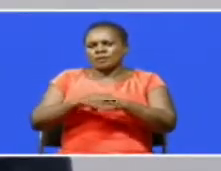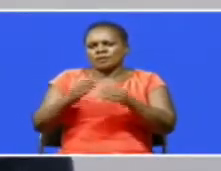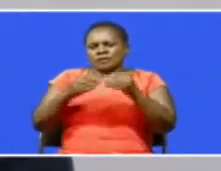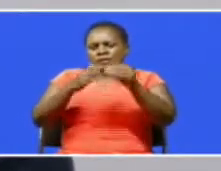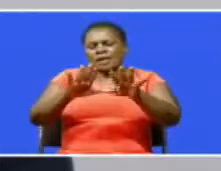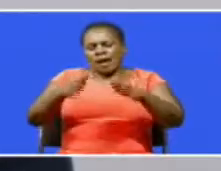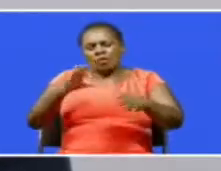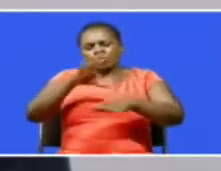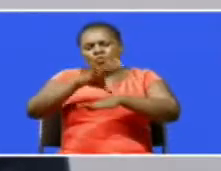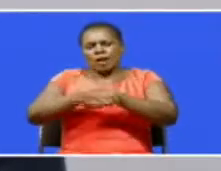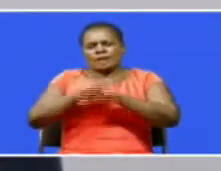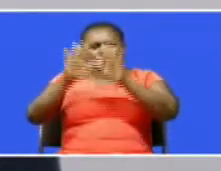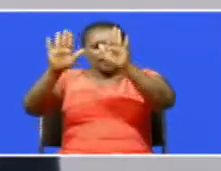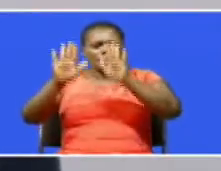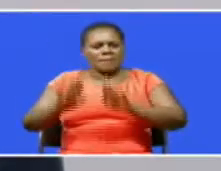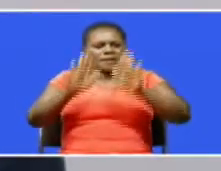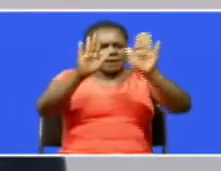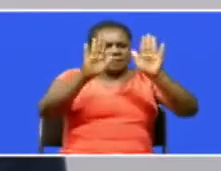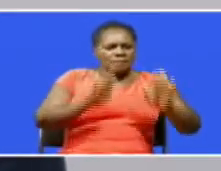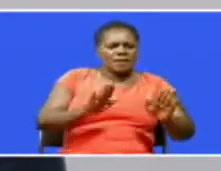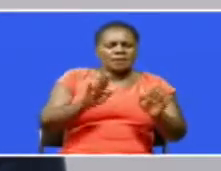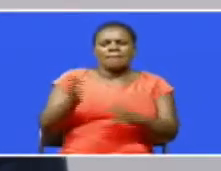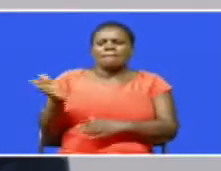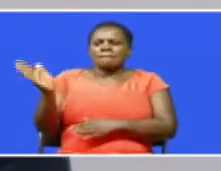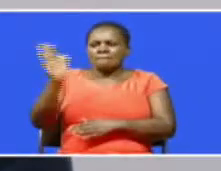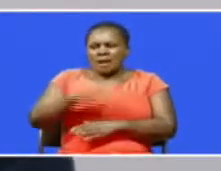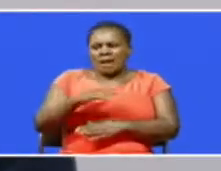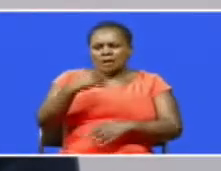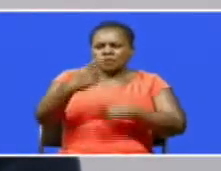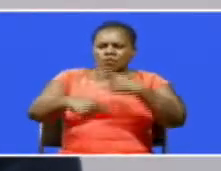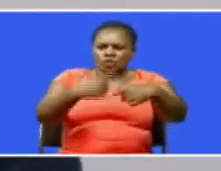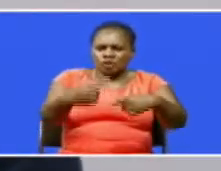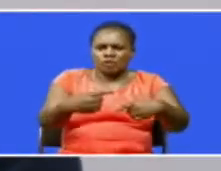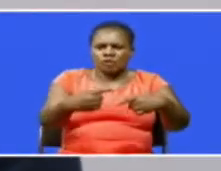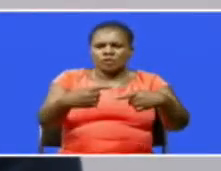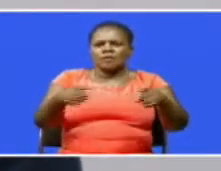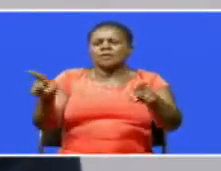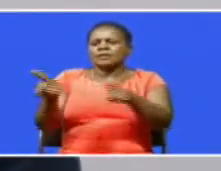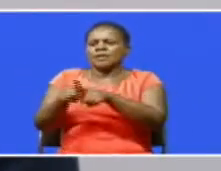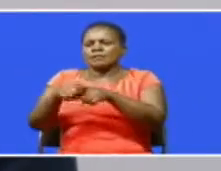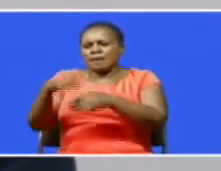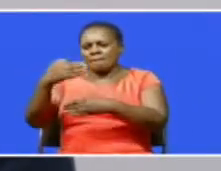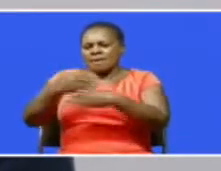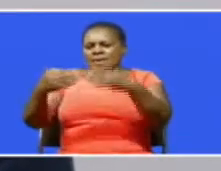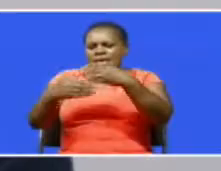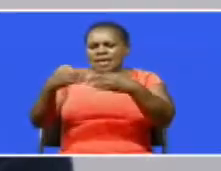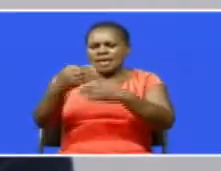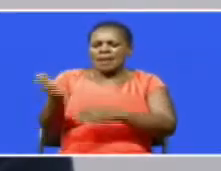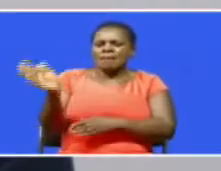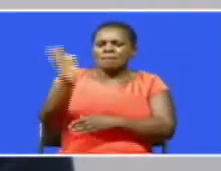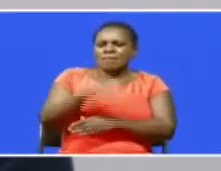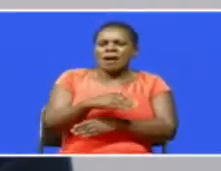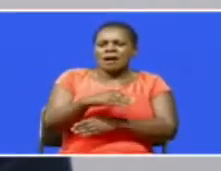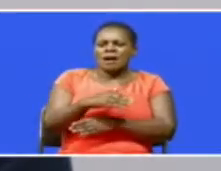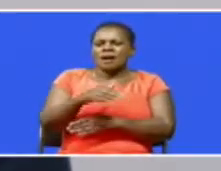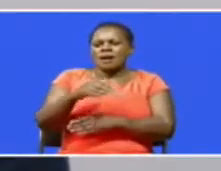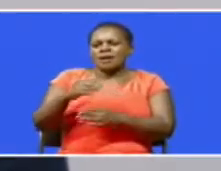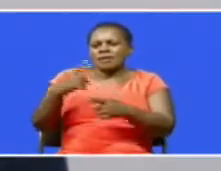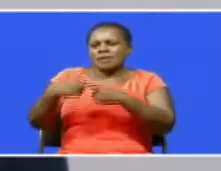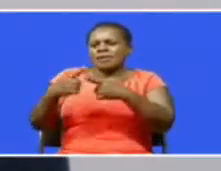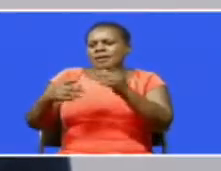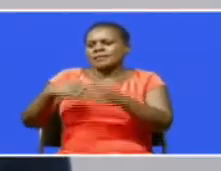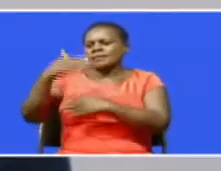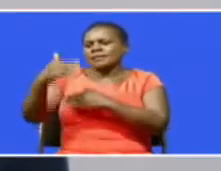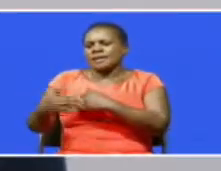about how we get those campaigns back underway again. So we have to build back, as over the next